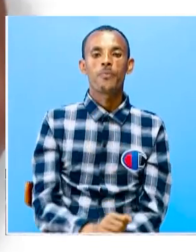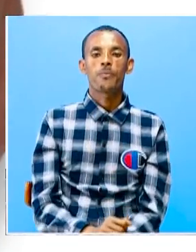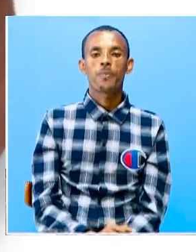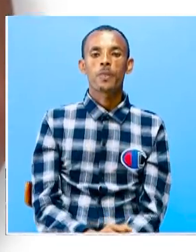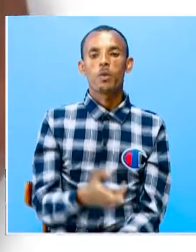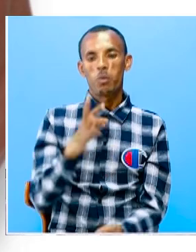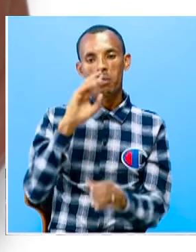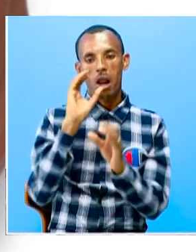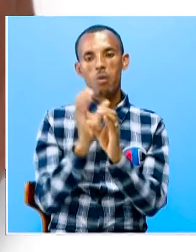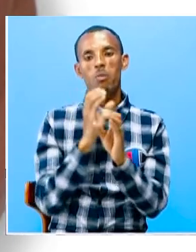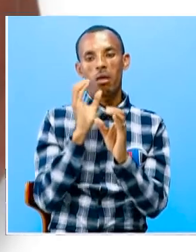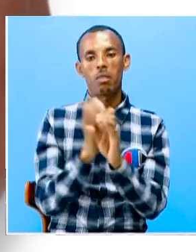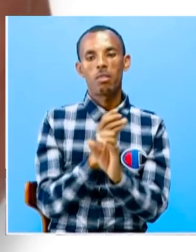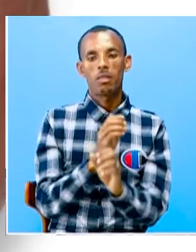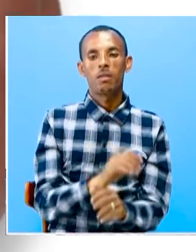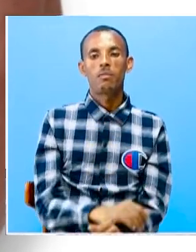calculate